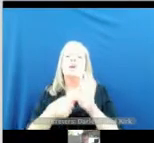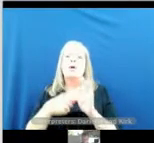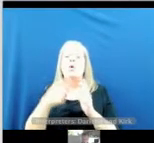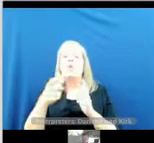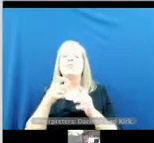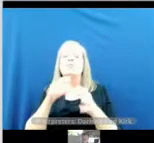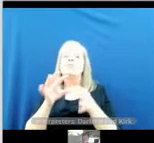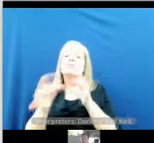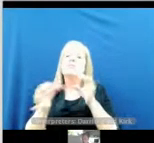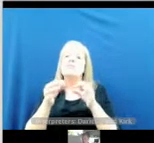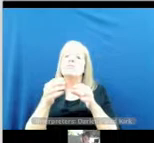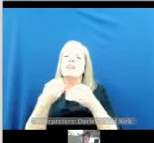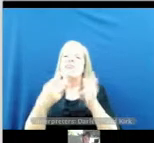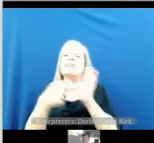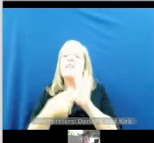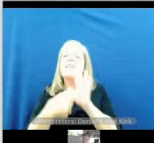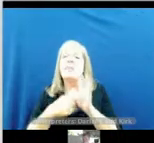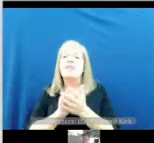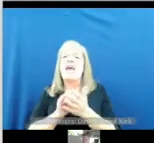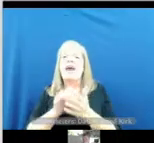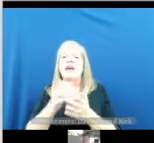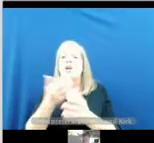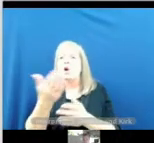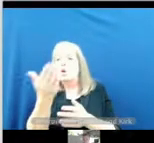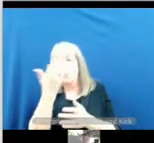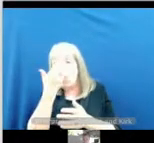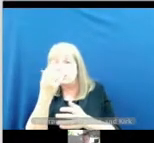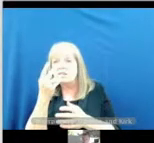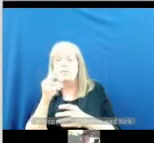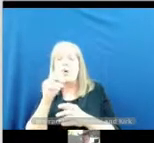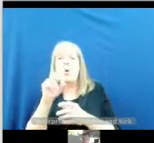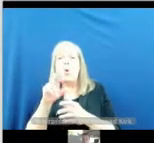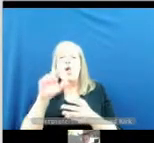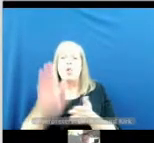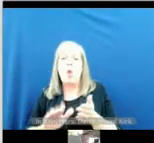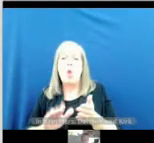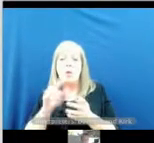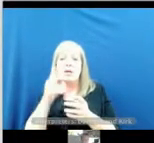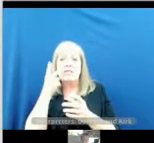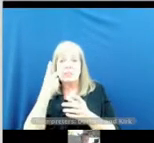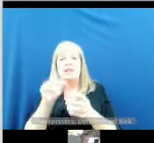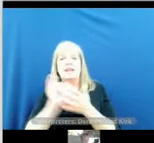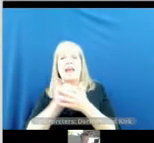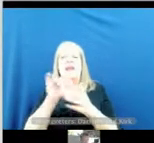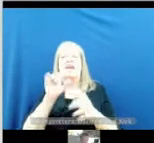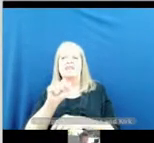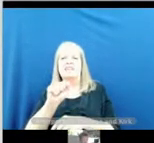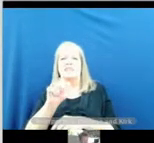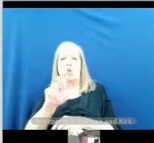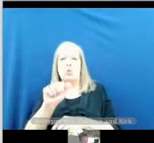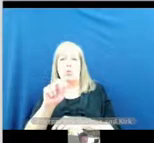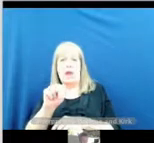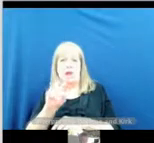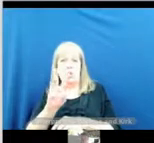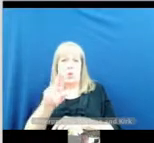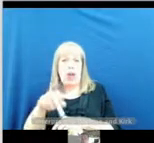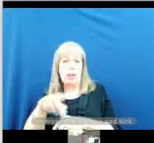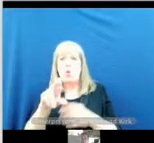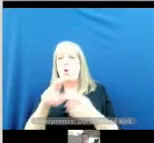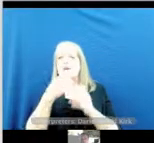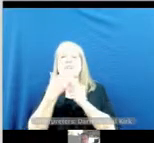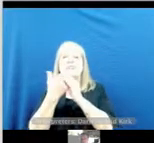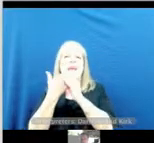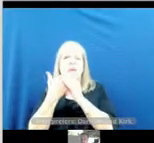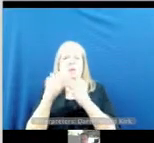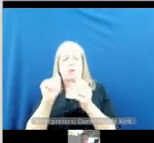you want to take that saran wrap or a sandwich bag, and you can get a box of 100 for 99 cents. So you